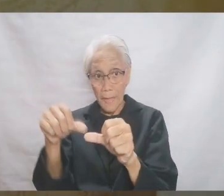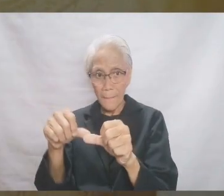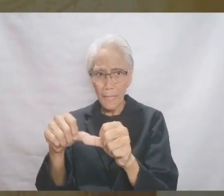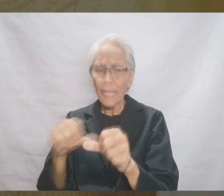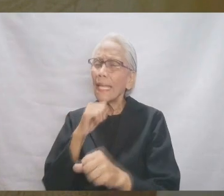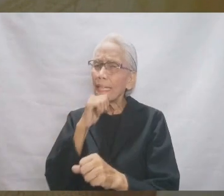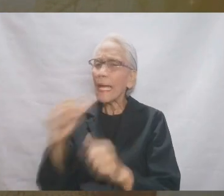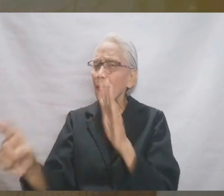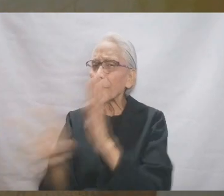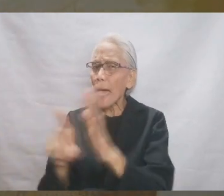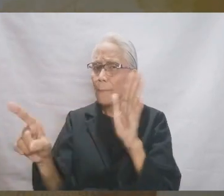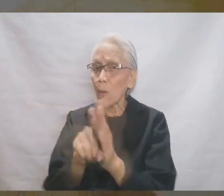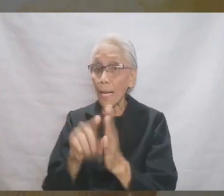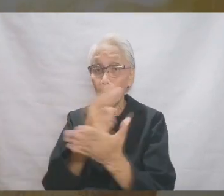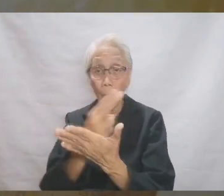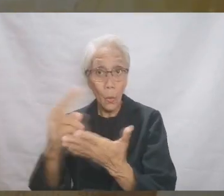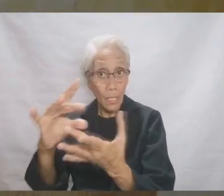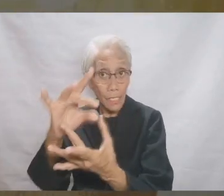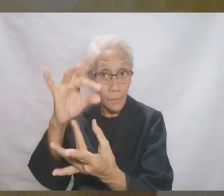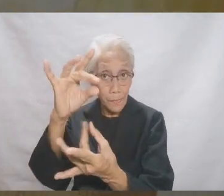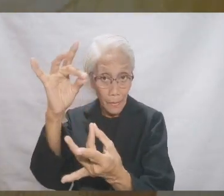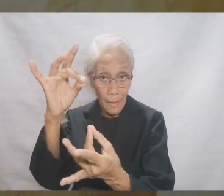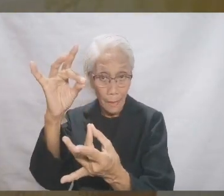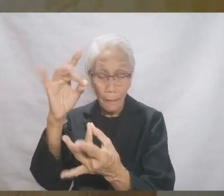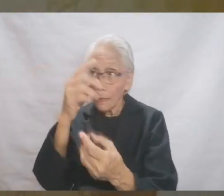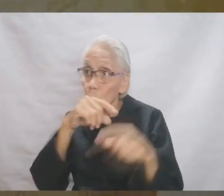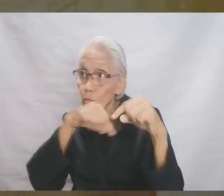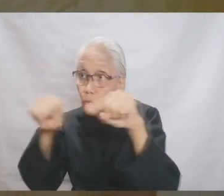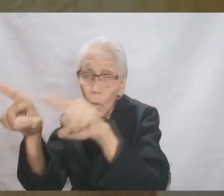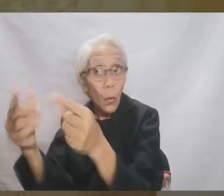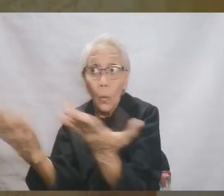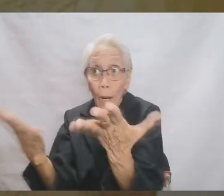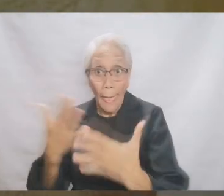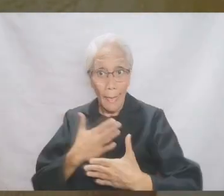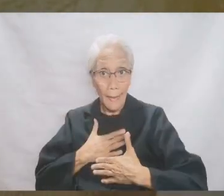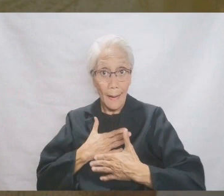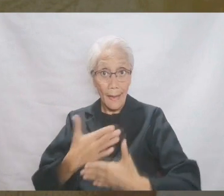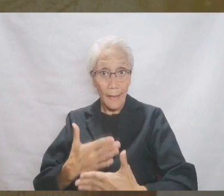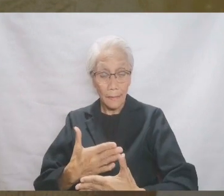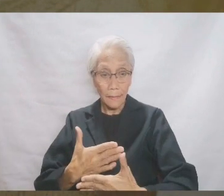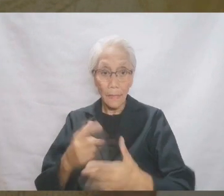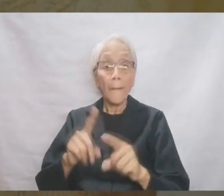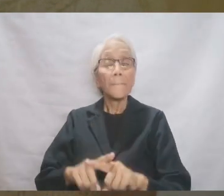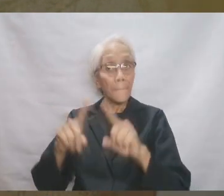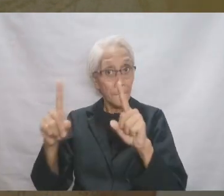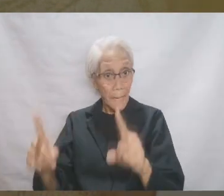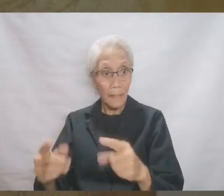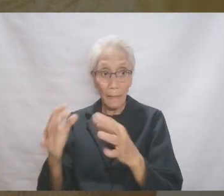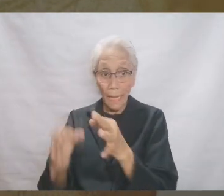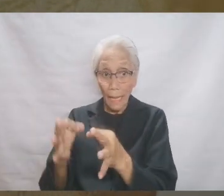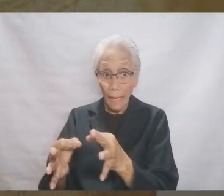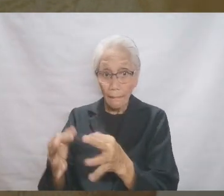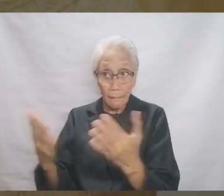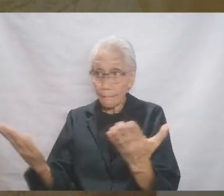Tandaan po natin, hindi natin binabawalan ang Holy Spirit to blow where He wills. But, should